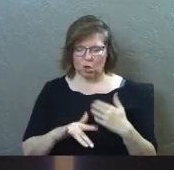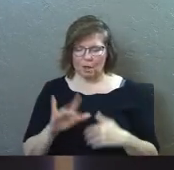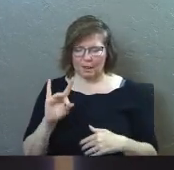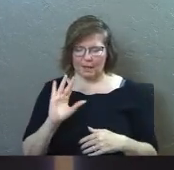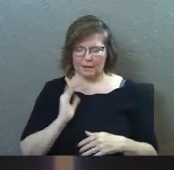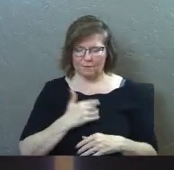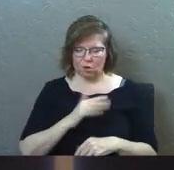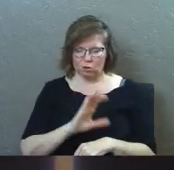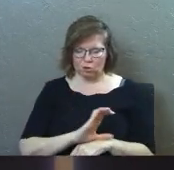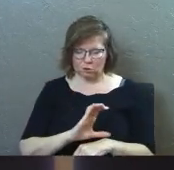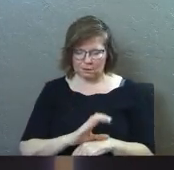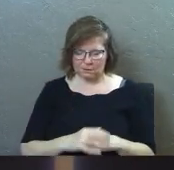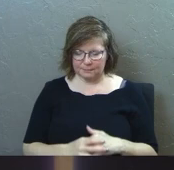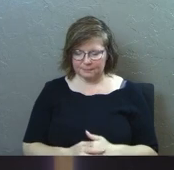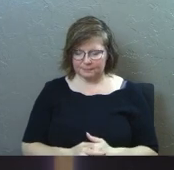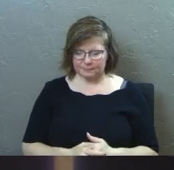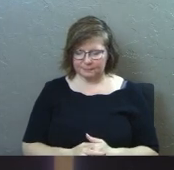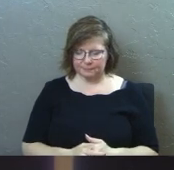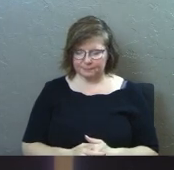our churches.